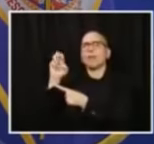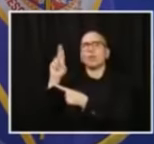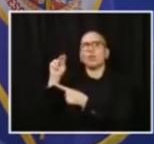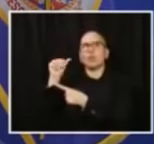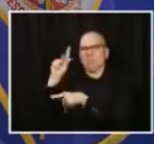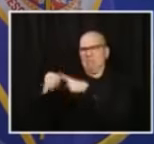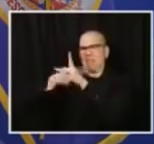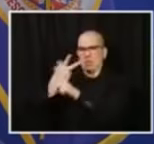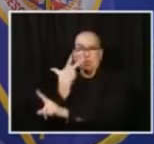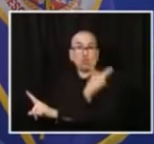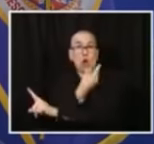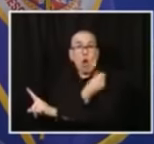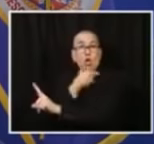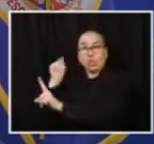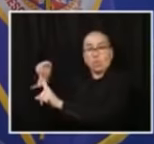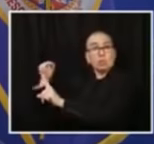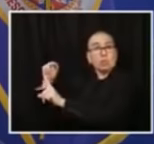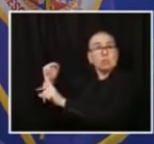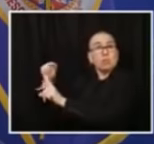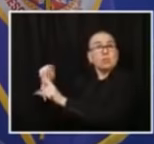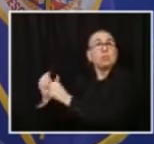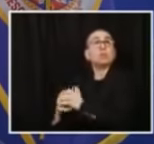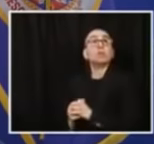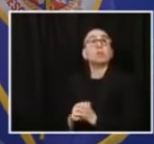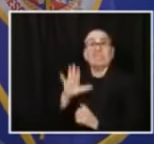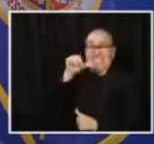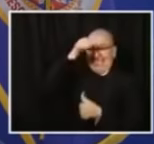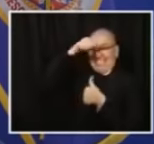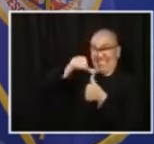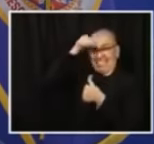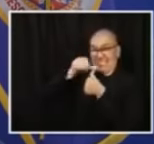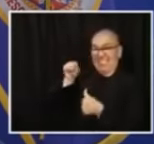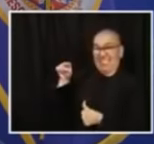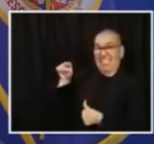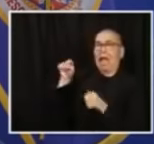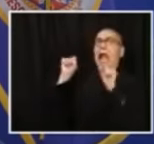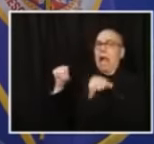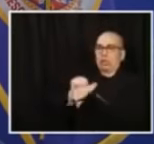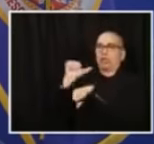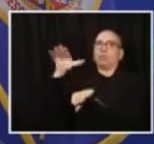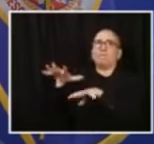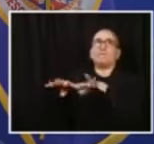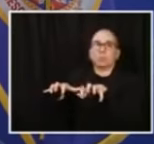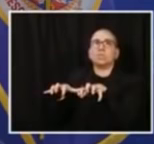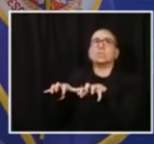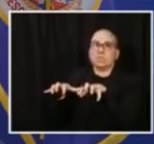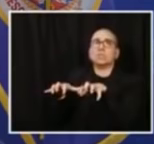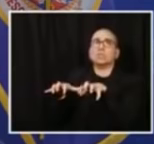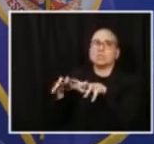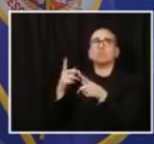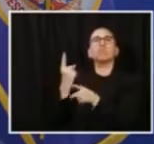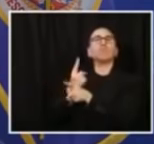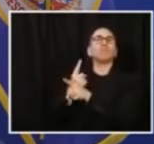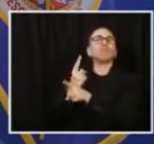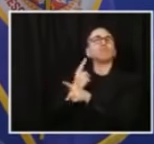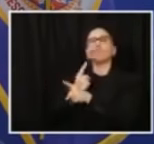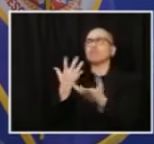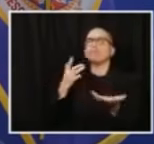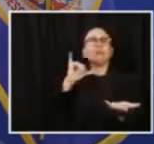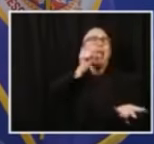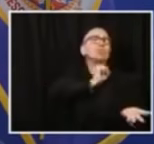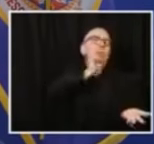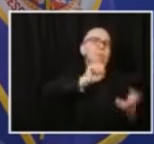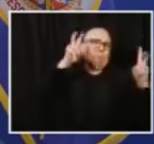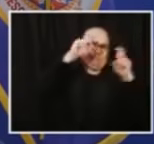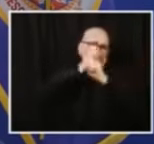does have the ability to be shipped frozen at what we normally think of as frozen, like ice cream frozen, and it can be